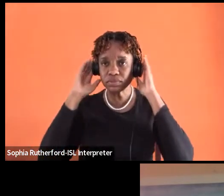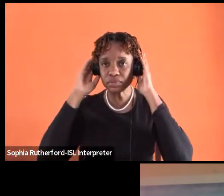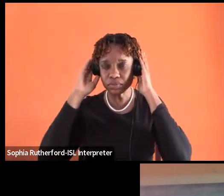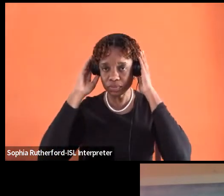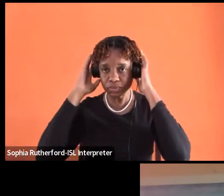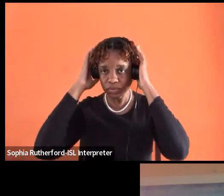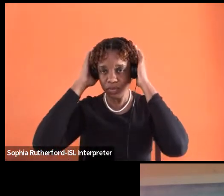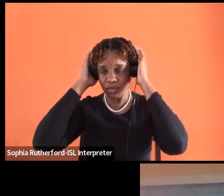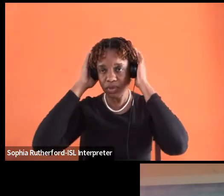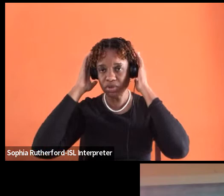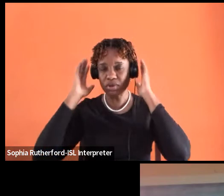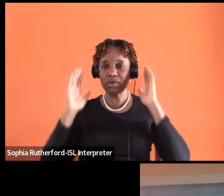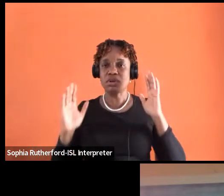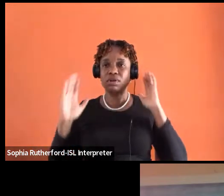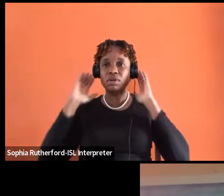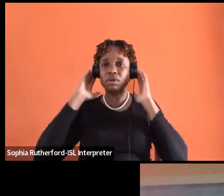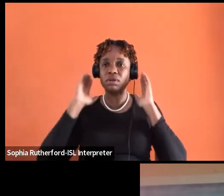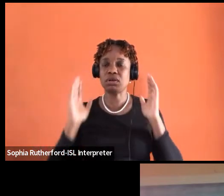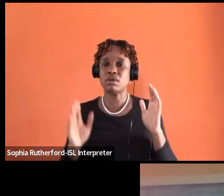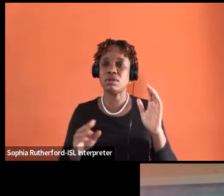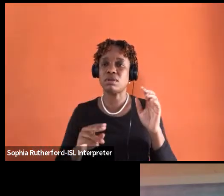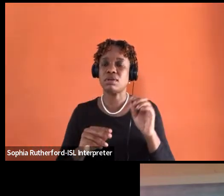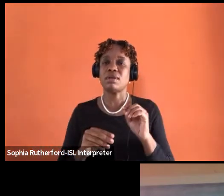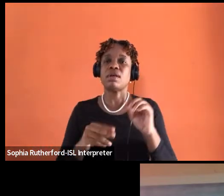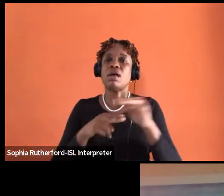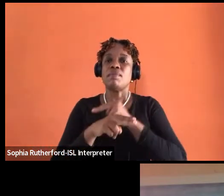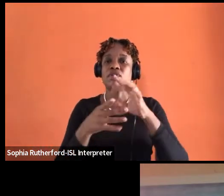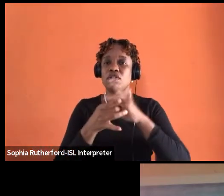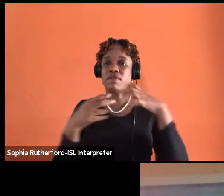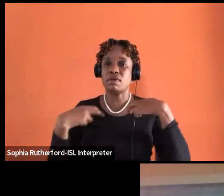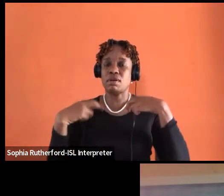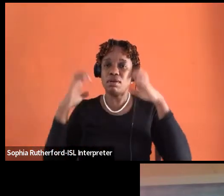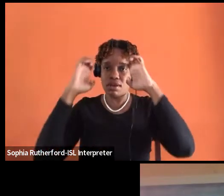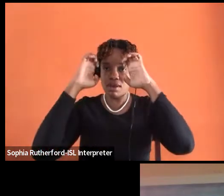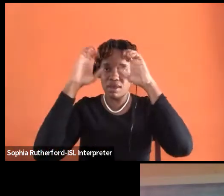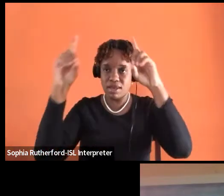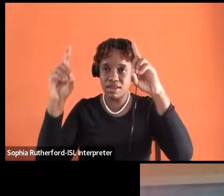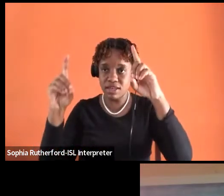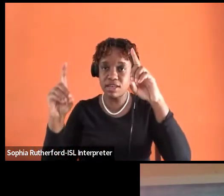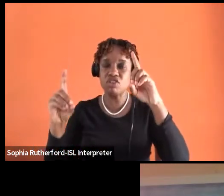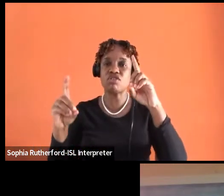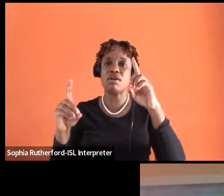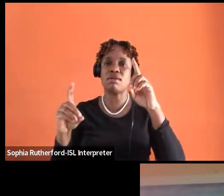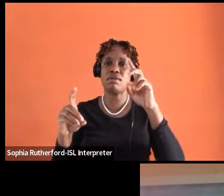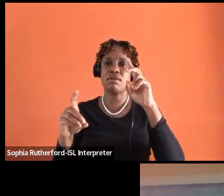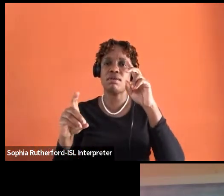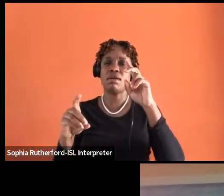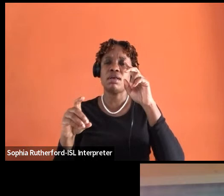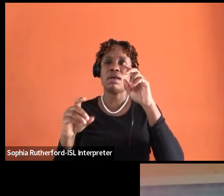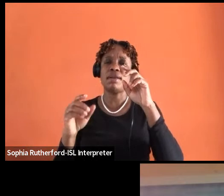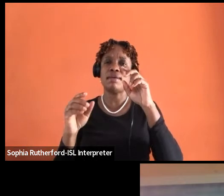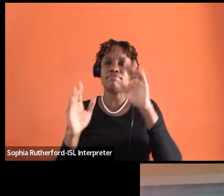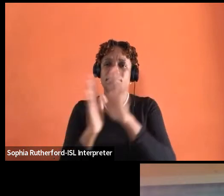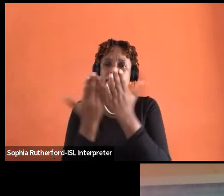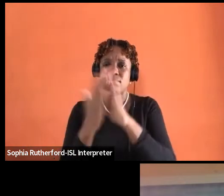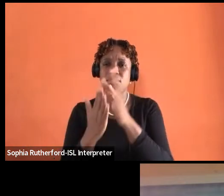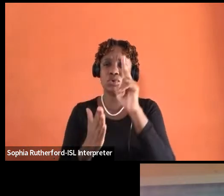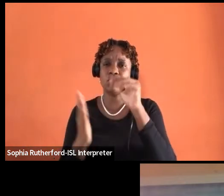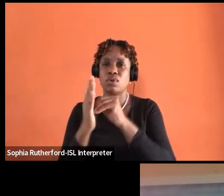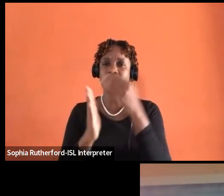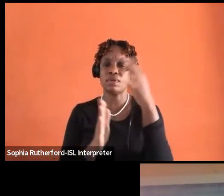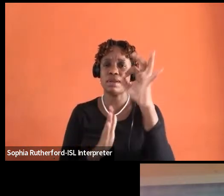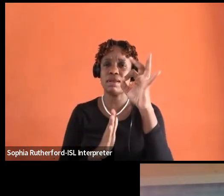refer to, it's the Ministry of Ministry of Education's 2019 publication about